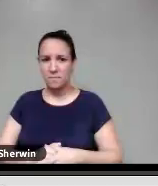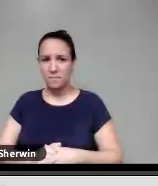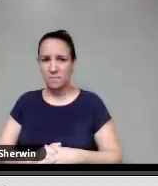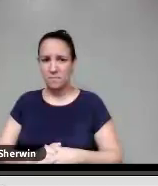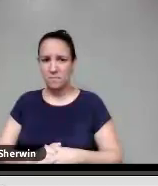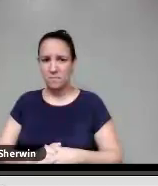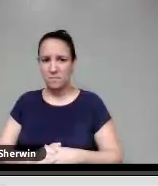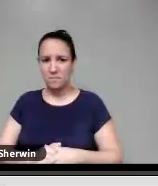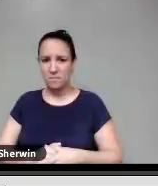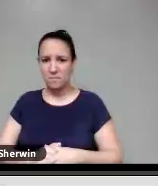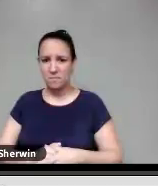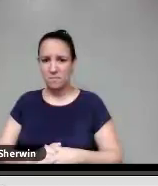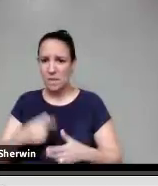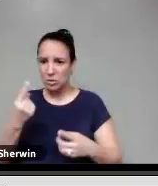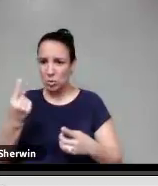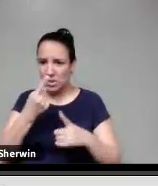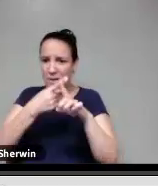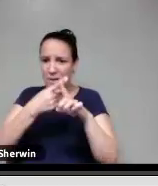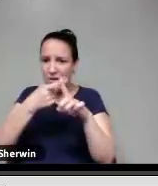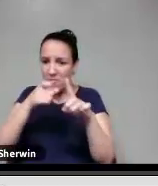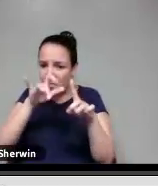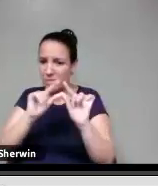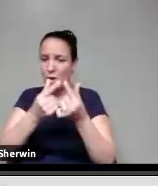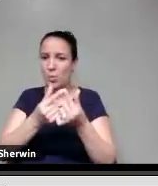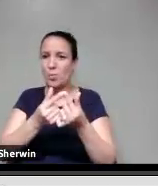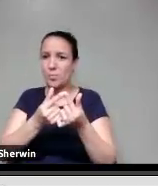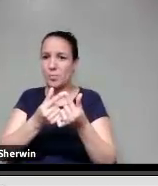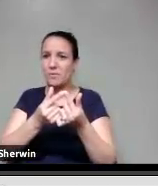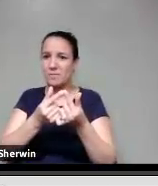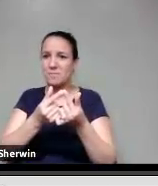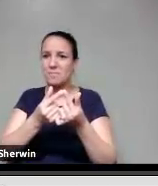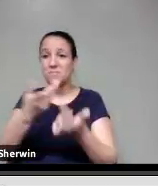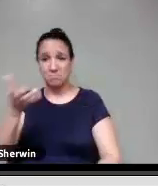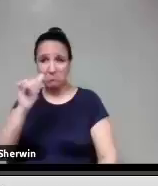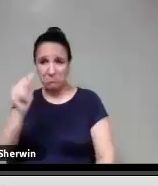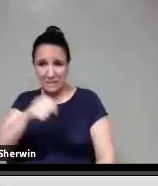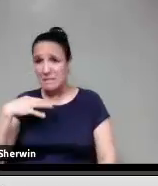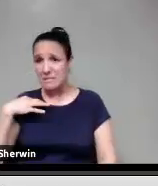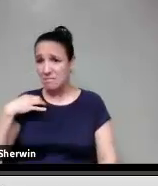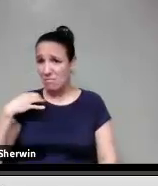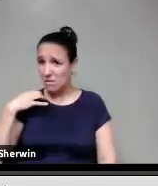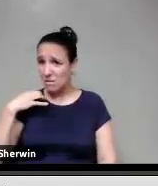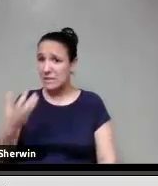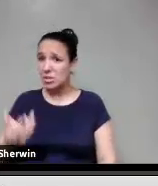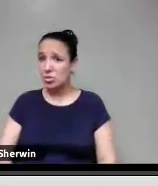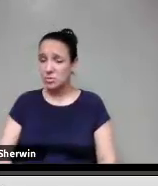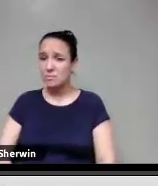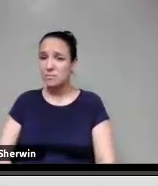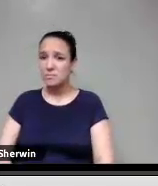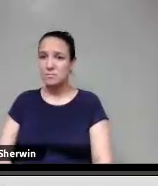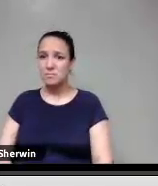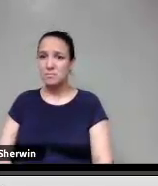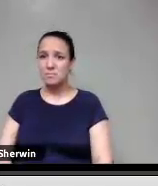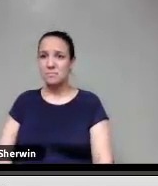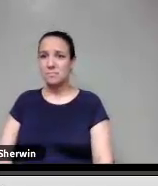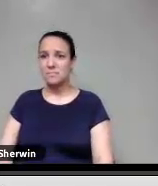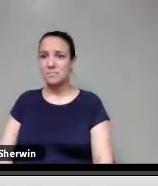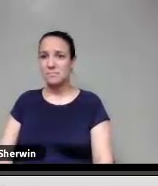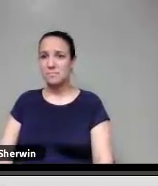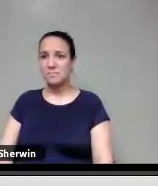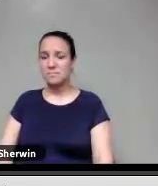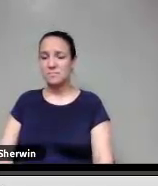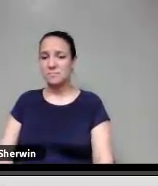the library that you could actually ask? Yes, volunteers. Jamie, you ask them to go with